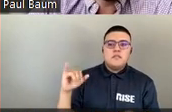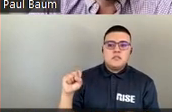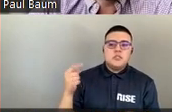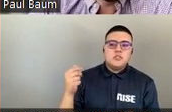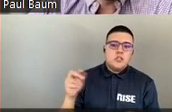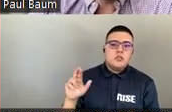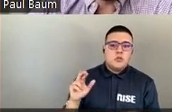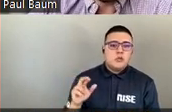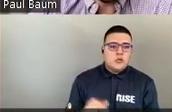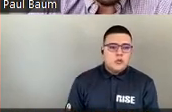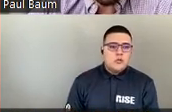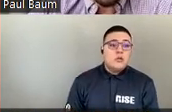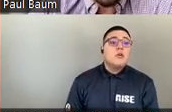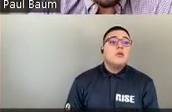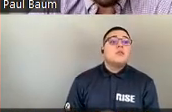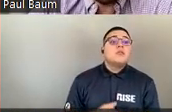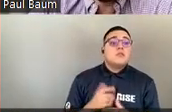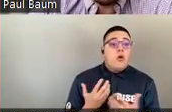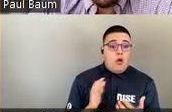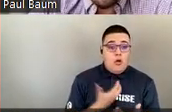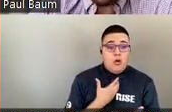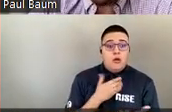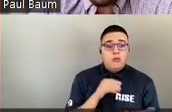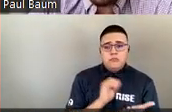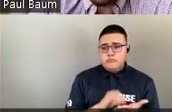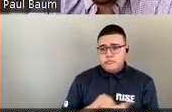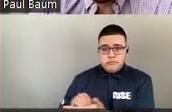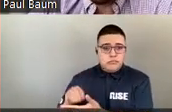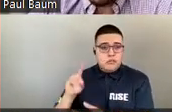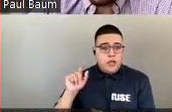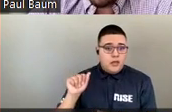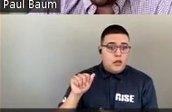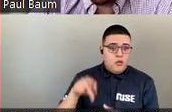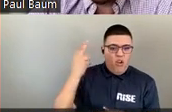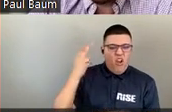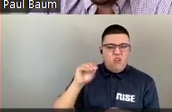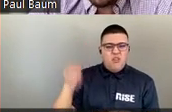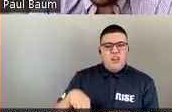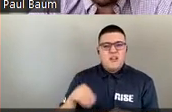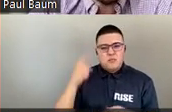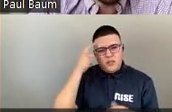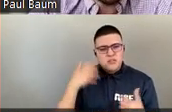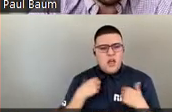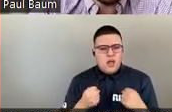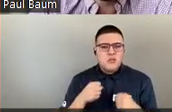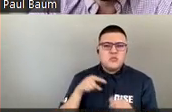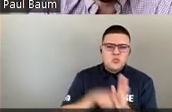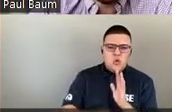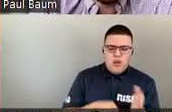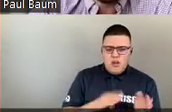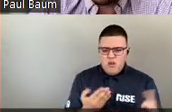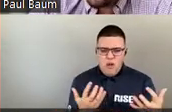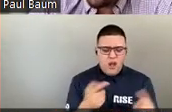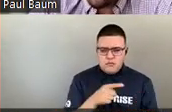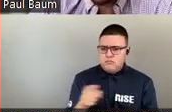youth. Although our data continue to show high rates of mental health and suicide risk among